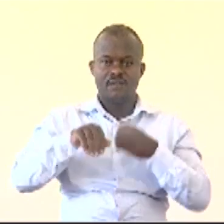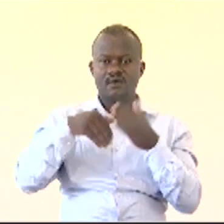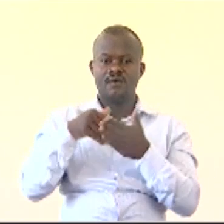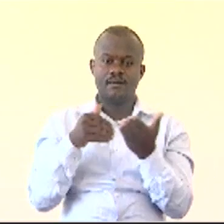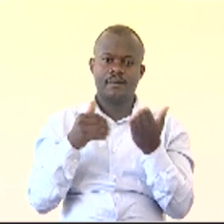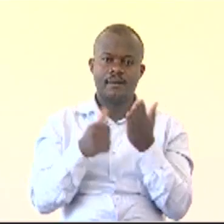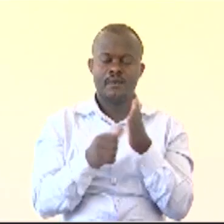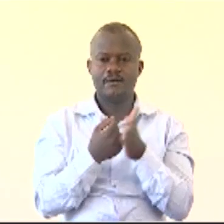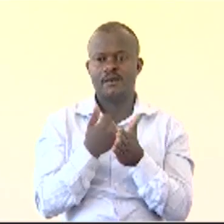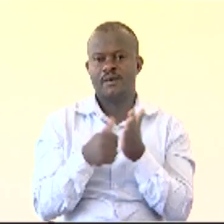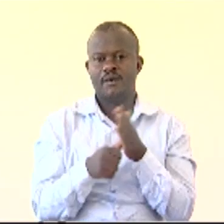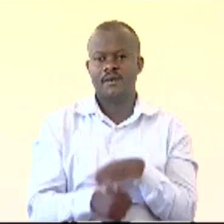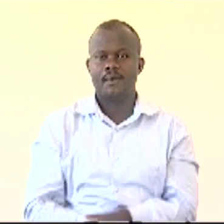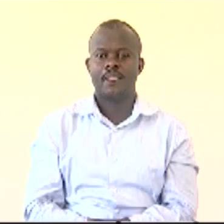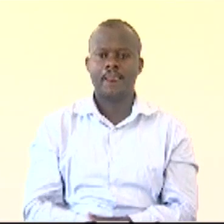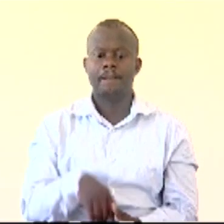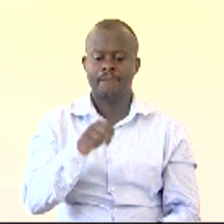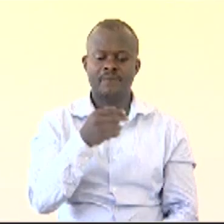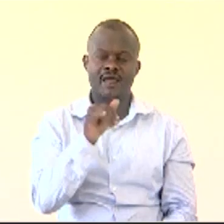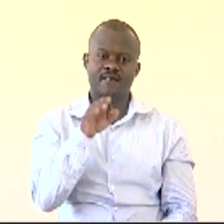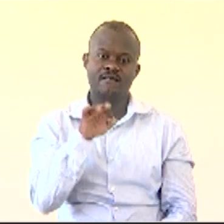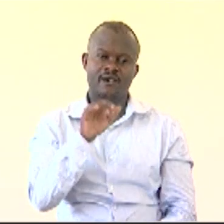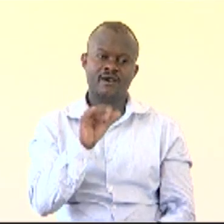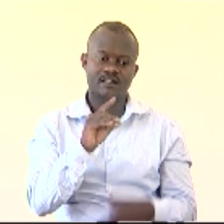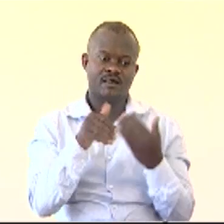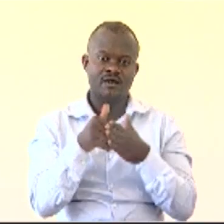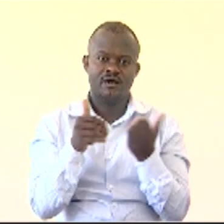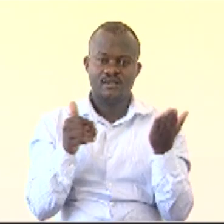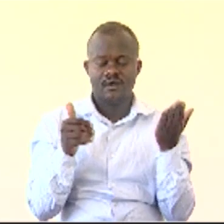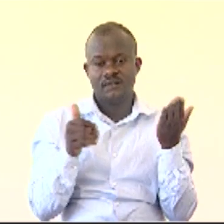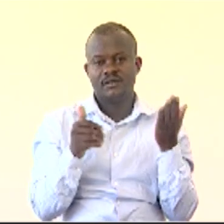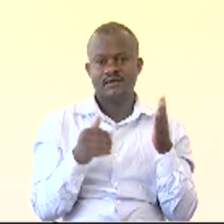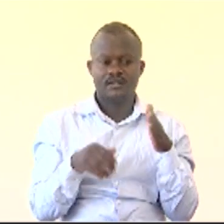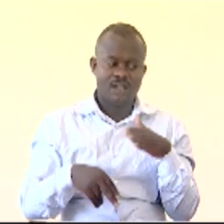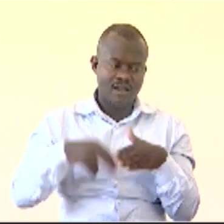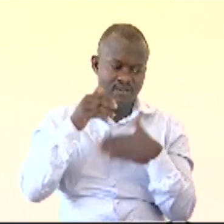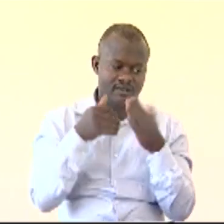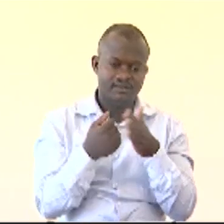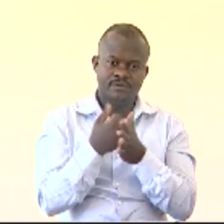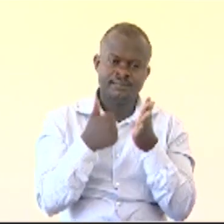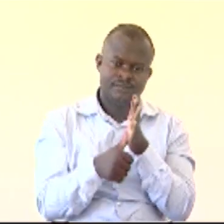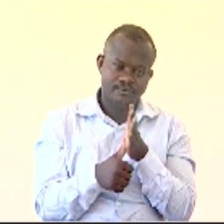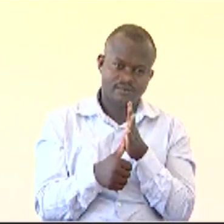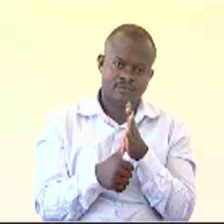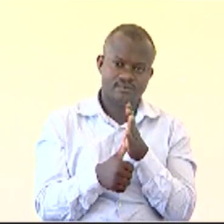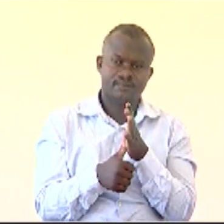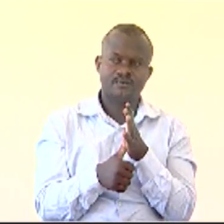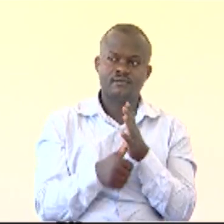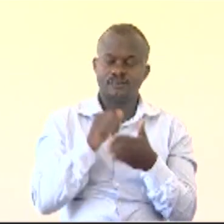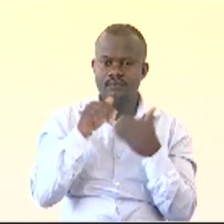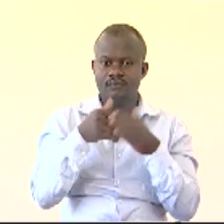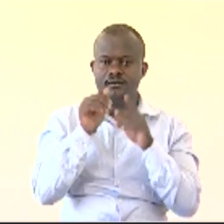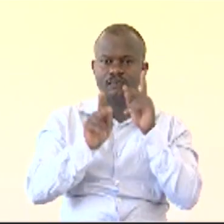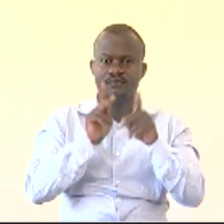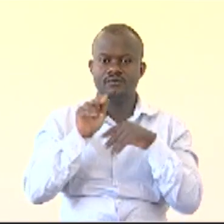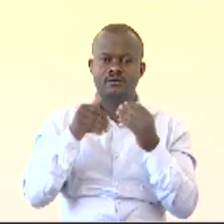dangerous. Typhoid fever, highly contagious. A small number of people